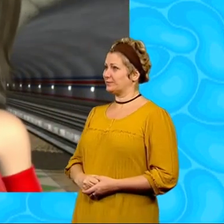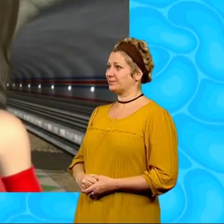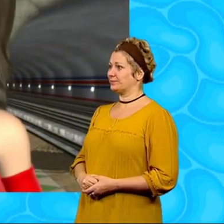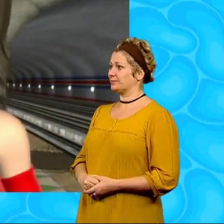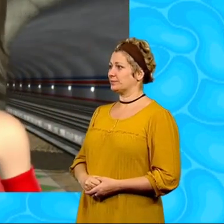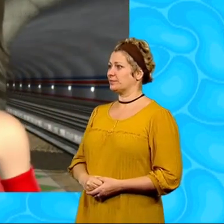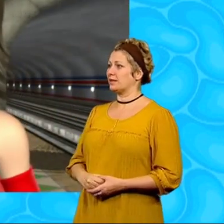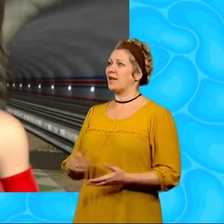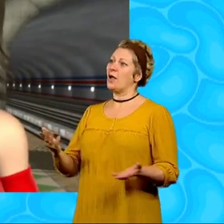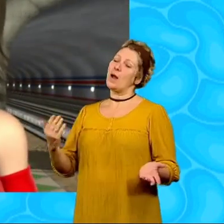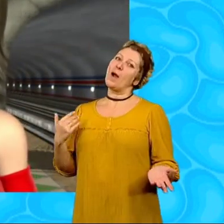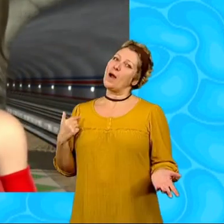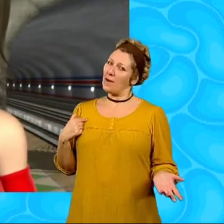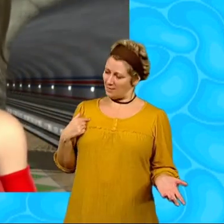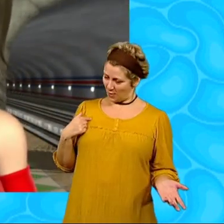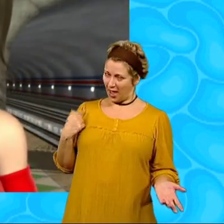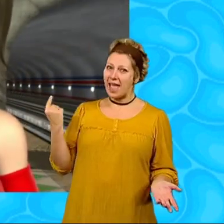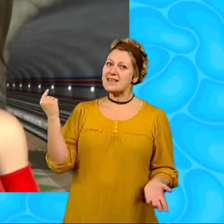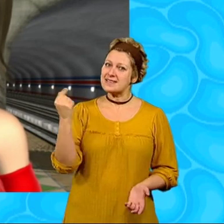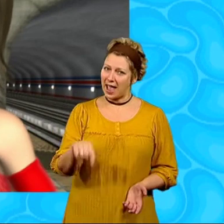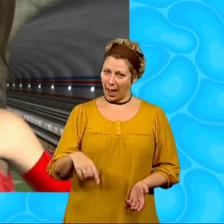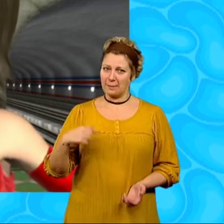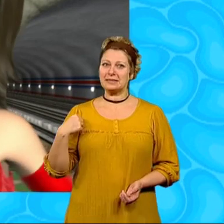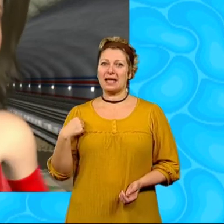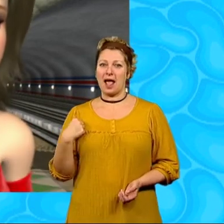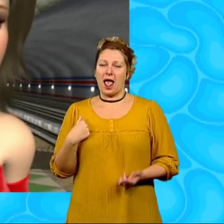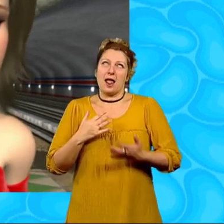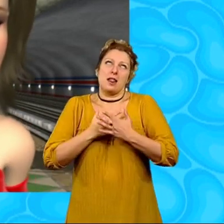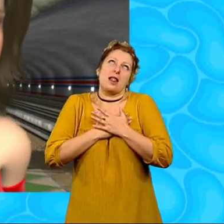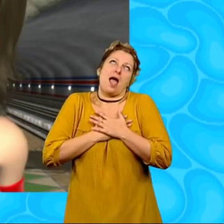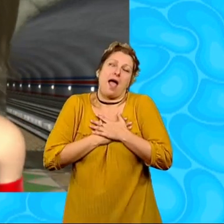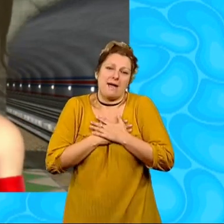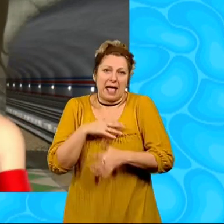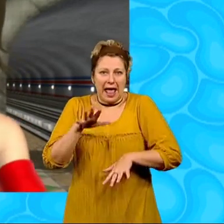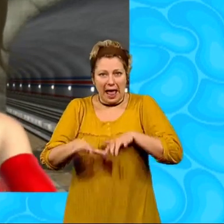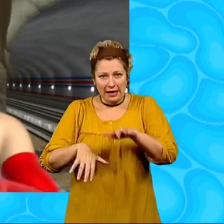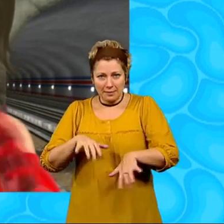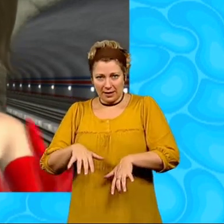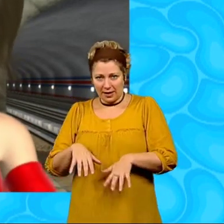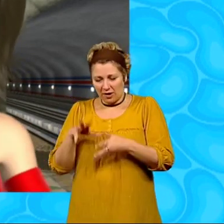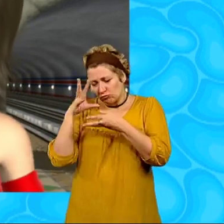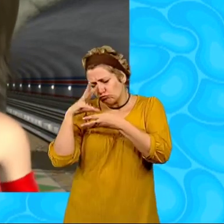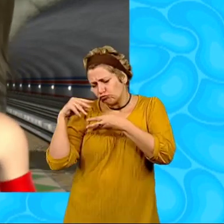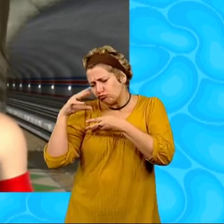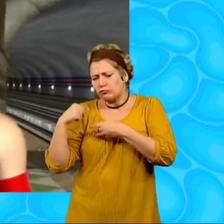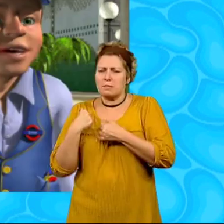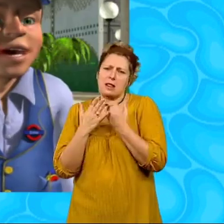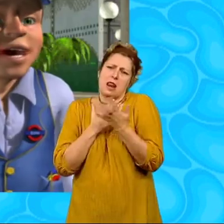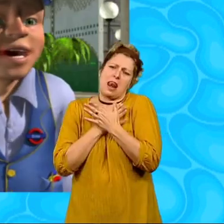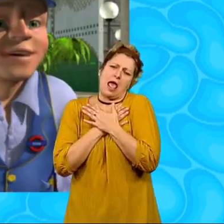Of course I'll come to your jumble sale, Ernie. I adore animals. Especially little furry ones.